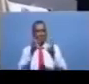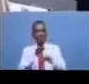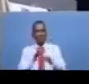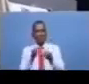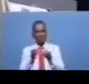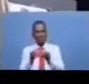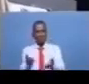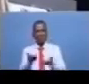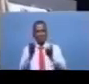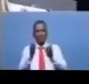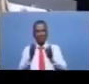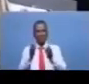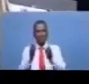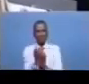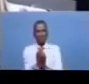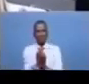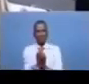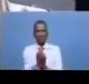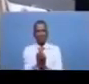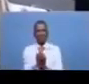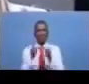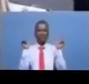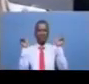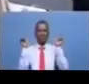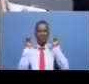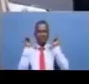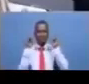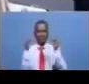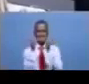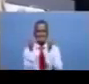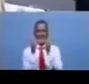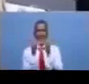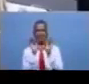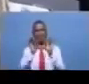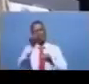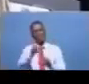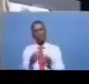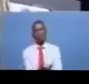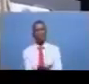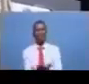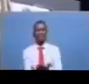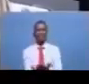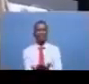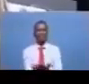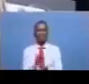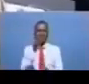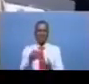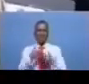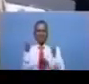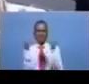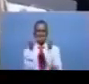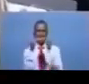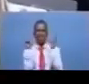heart of these applications is the issue of fair hearing for the petitioner, and by extension the people of Ghana, because the petitioner is doing this